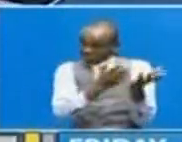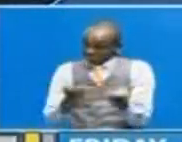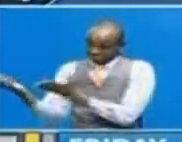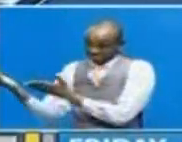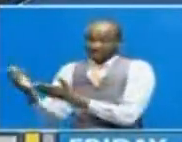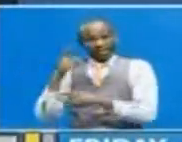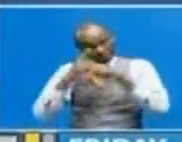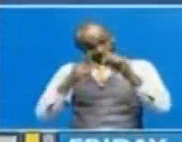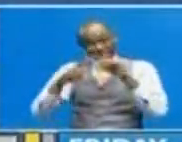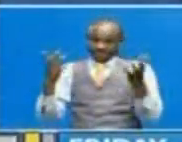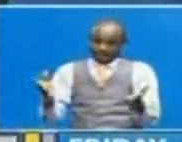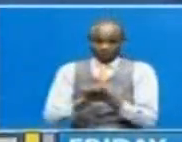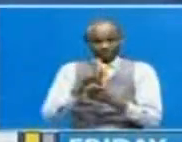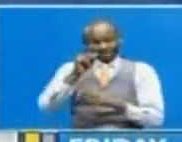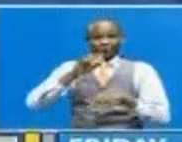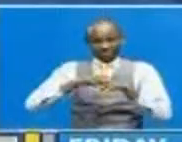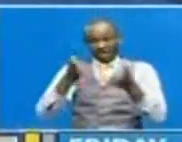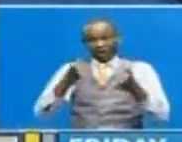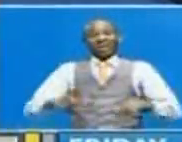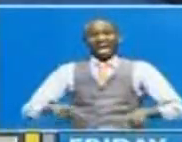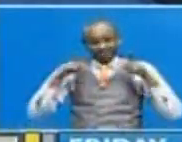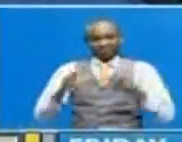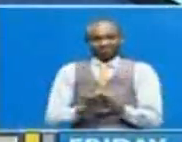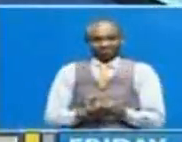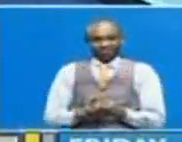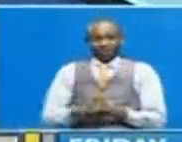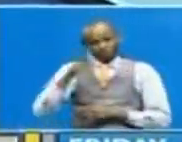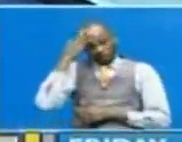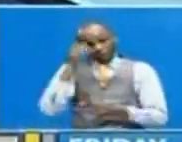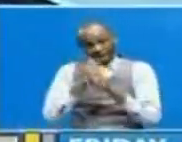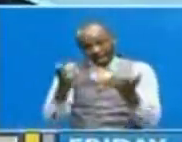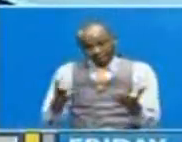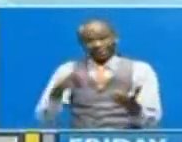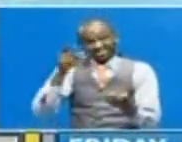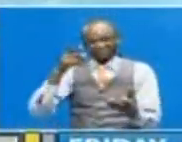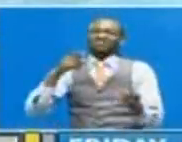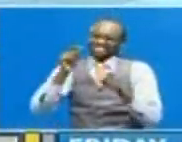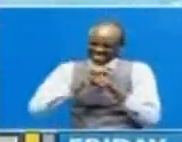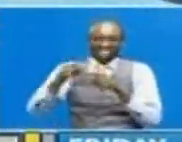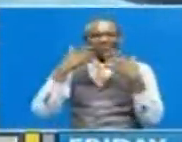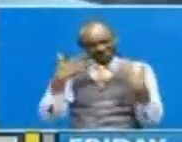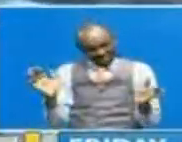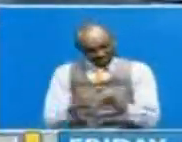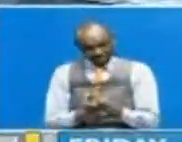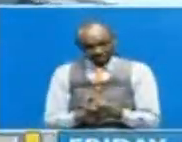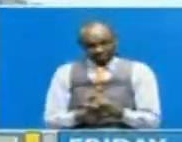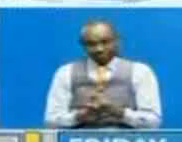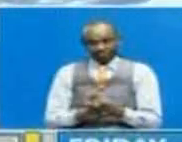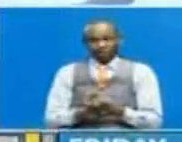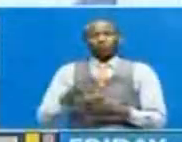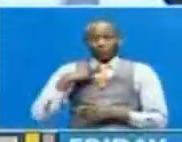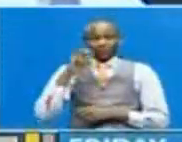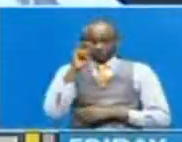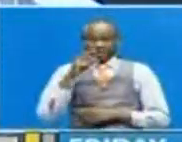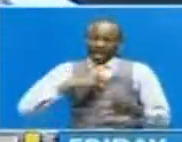the experience of being on air live. Right. You know how this works by now. You've had plenty of training. Yes, I do. Let's see if you've